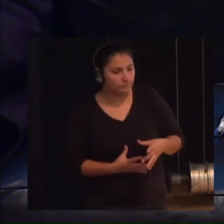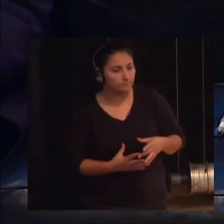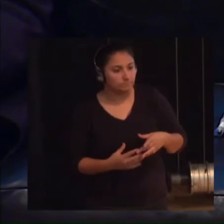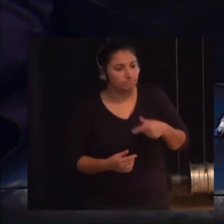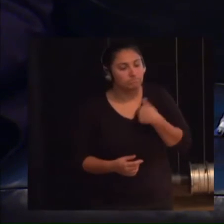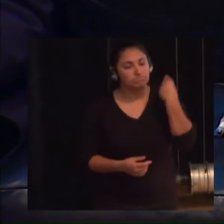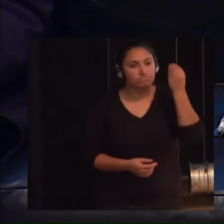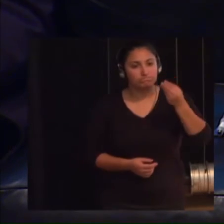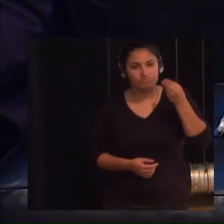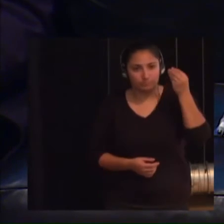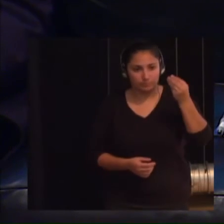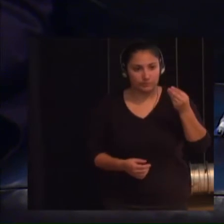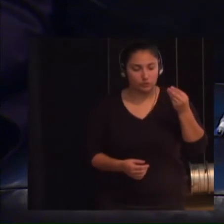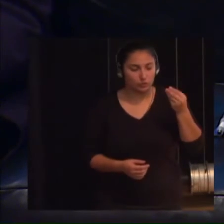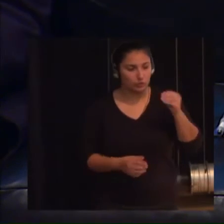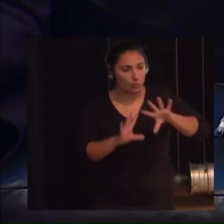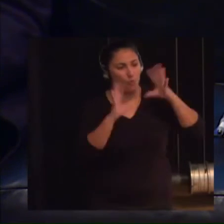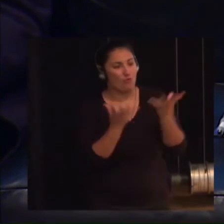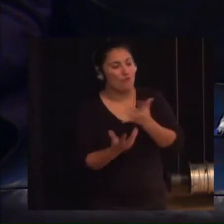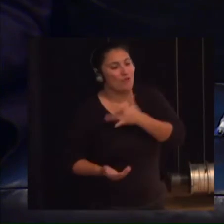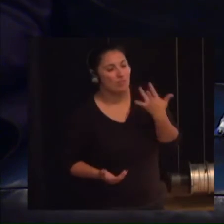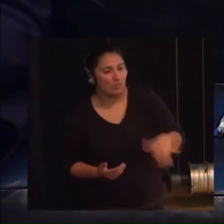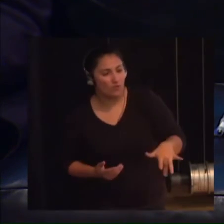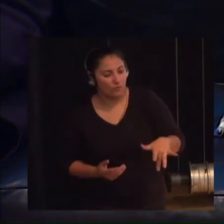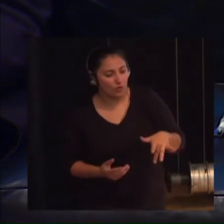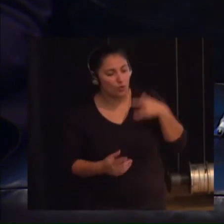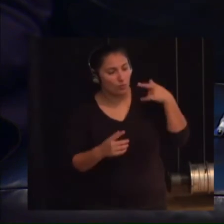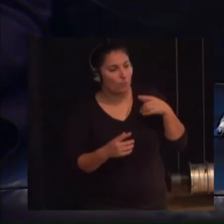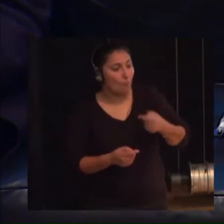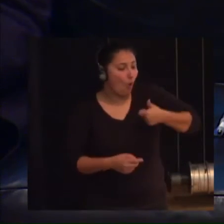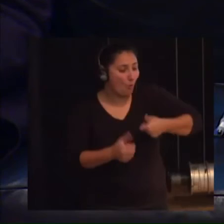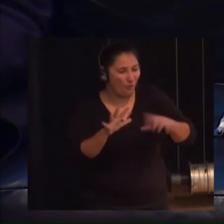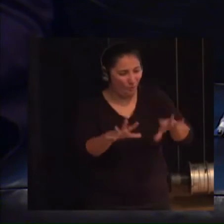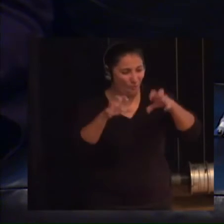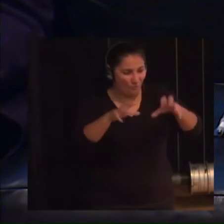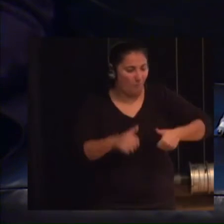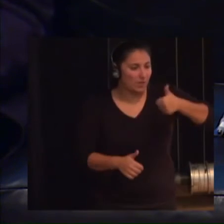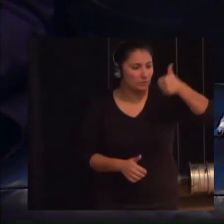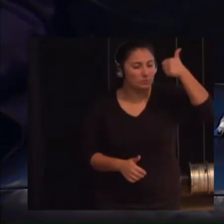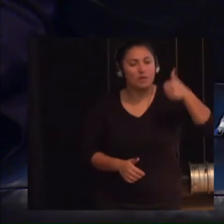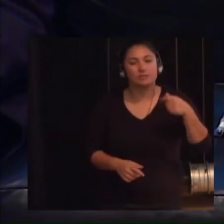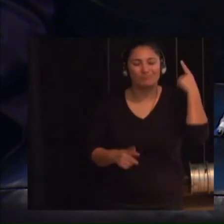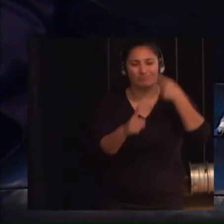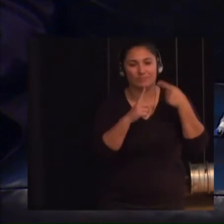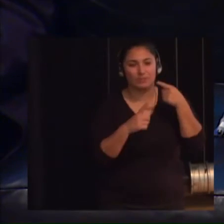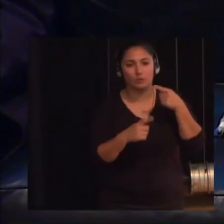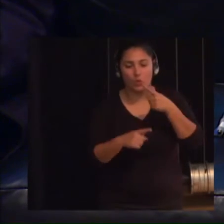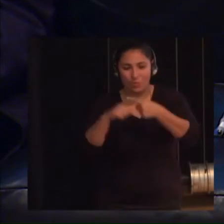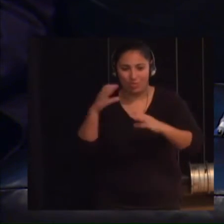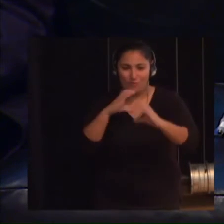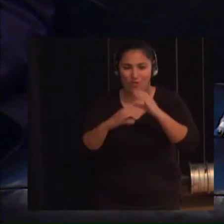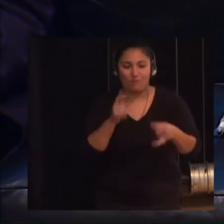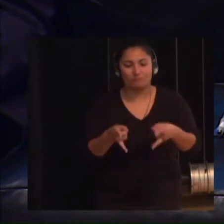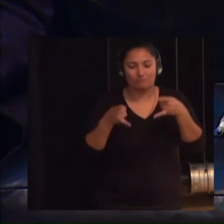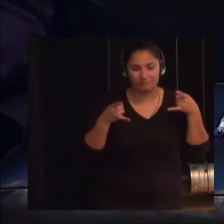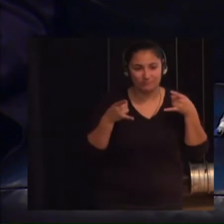be on a learning curve as to how to engage, as to how best to engage with the media, particularly given that the media itself is in